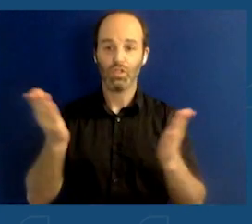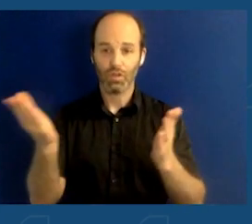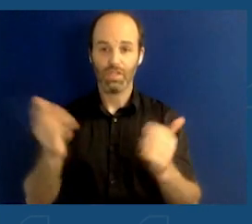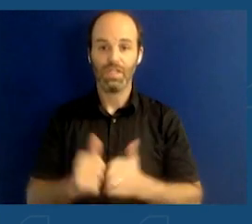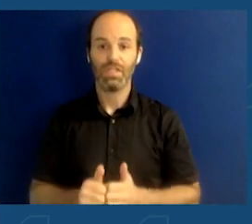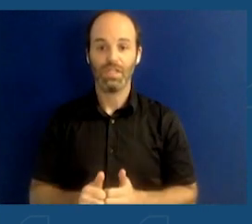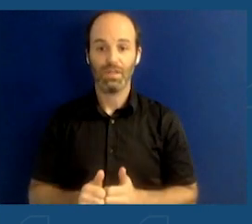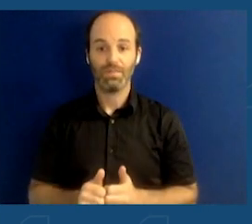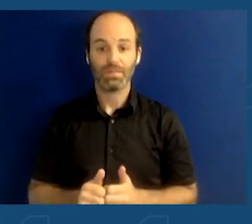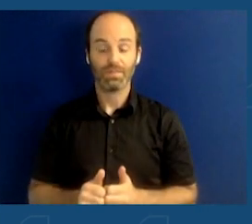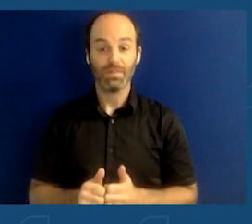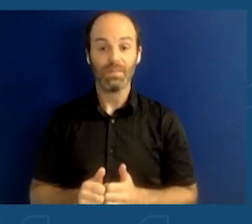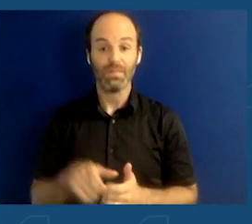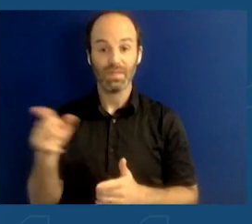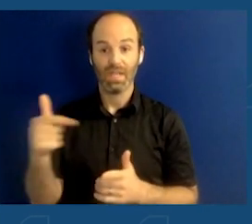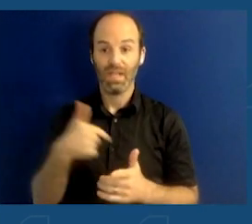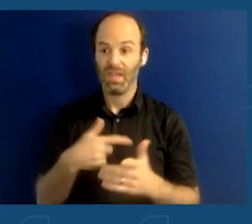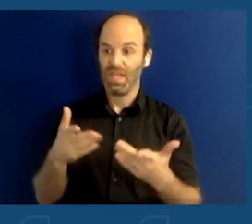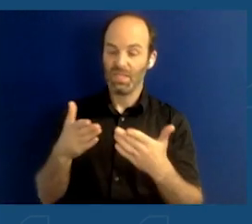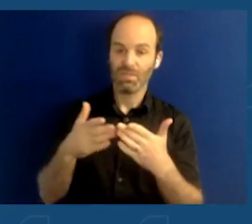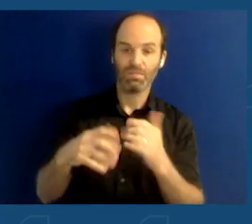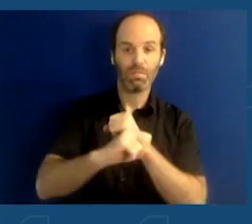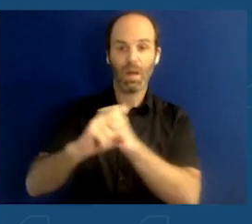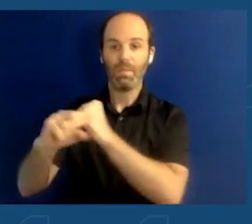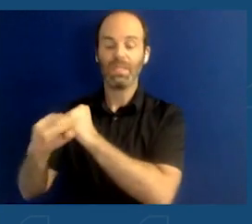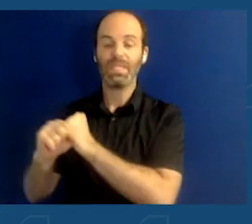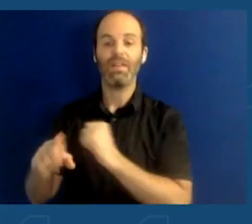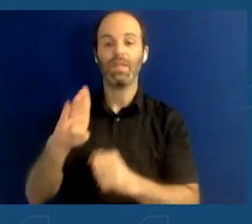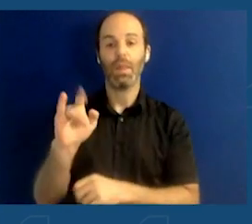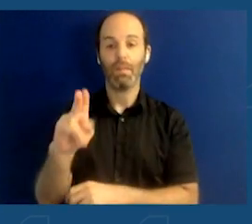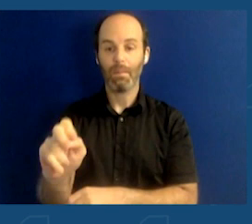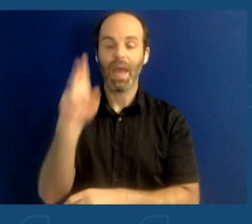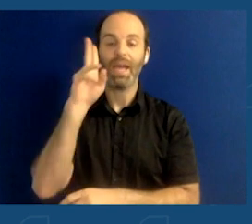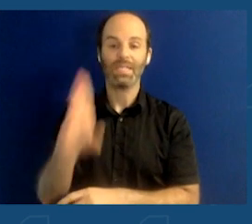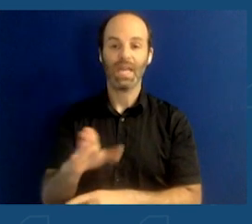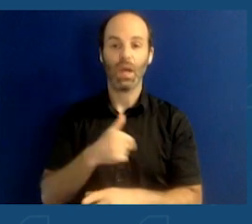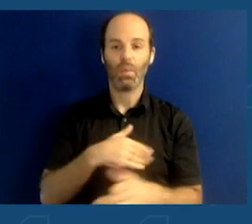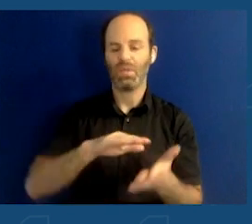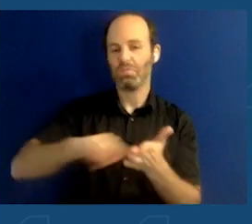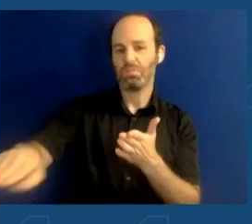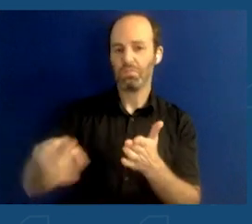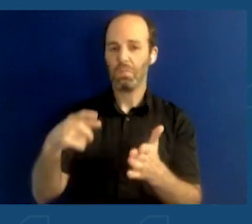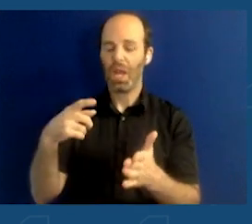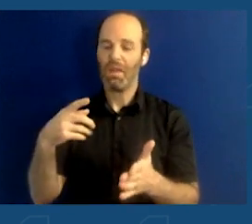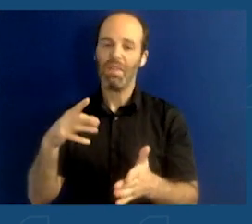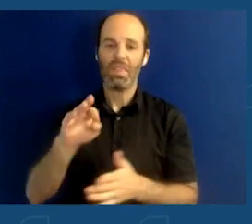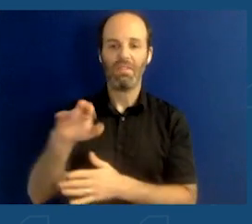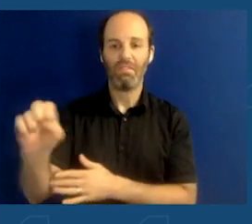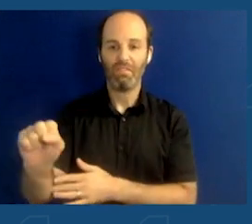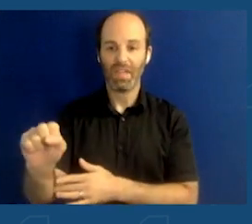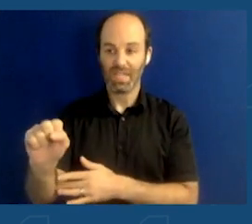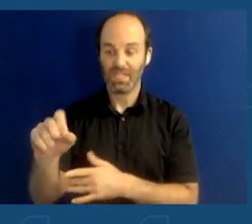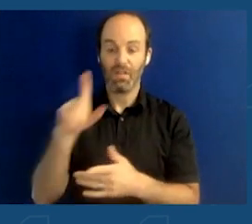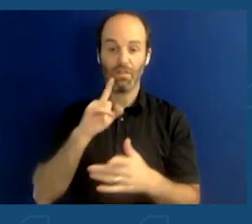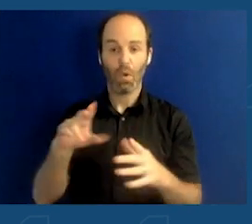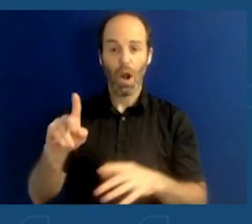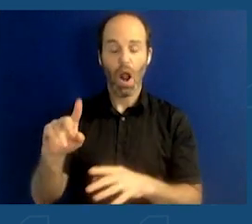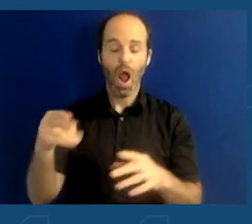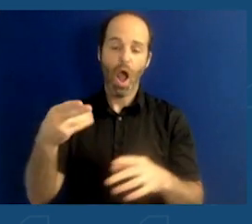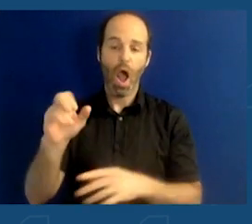Let's publicize the New York banks that'll waive the fees associated with Holocaust reparation payments. And I want to thank